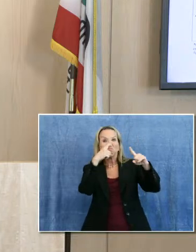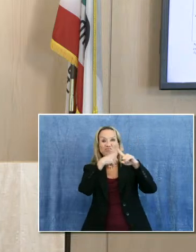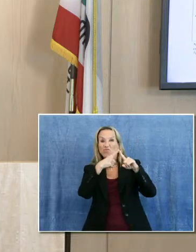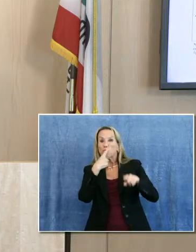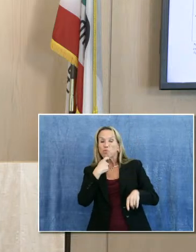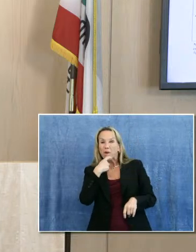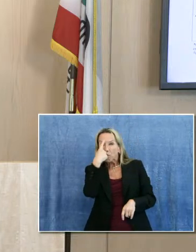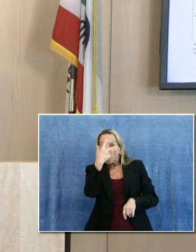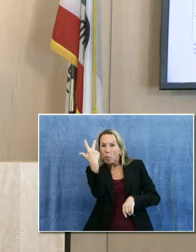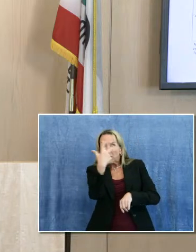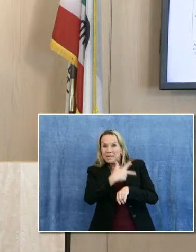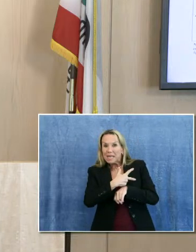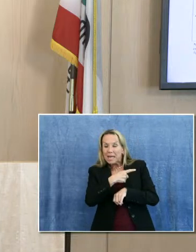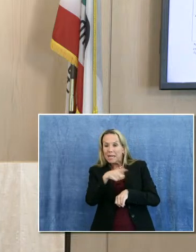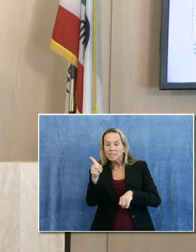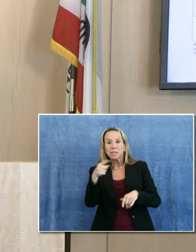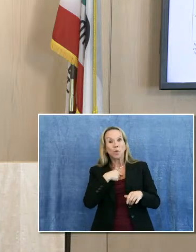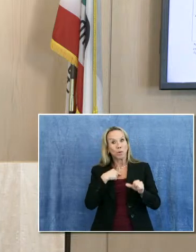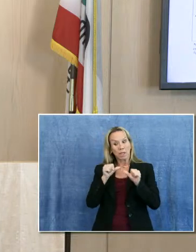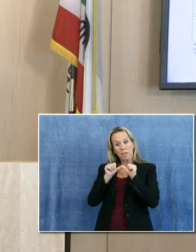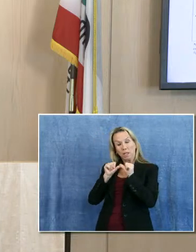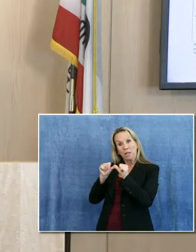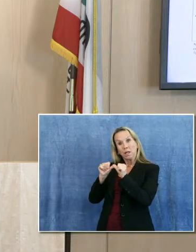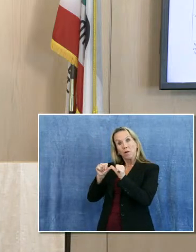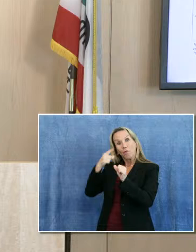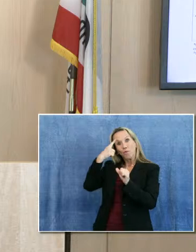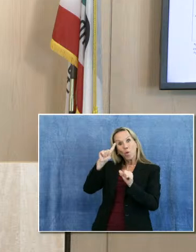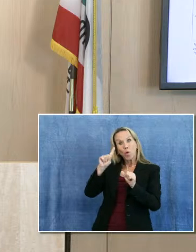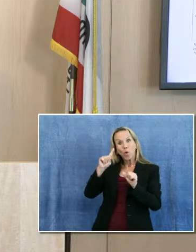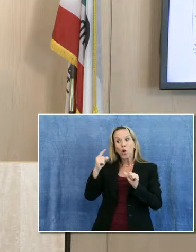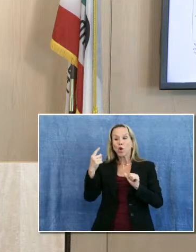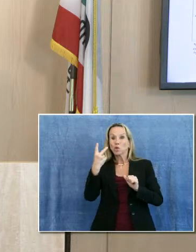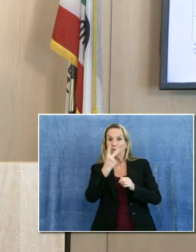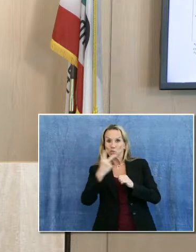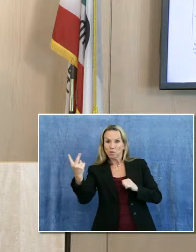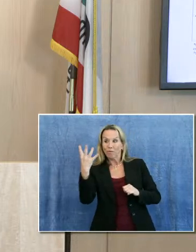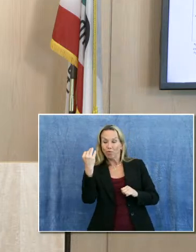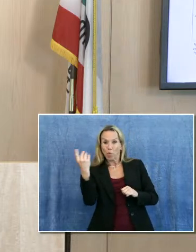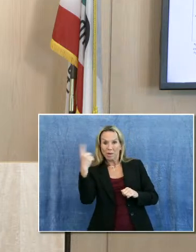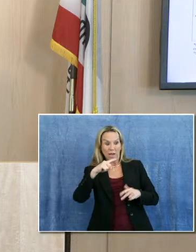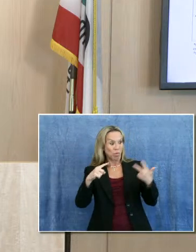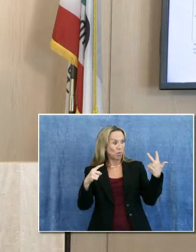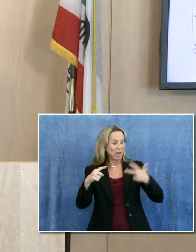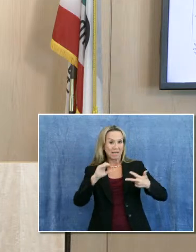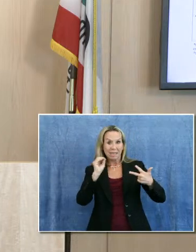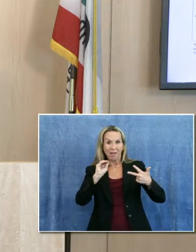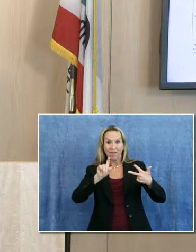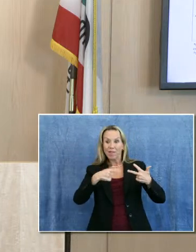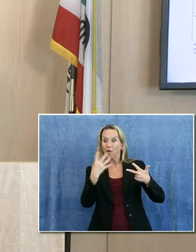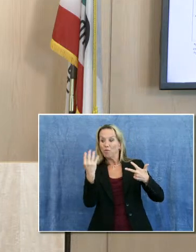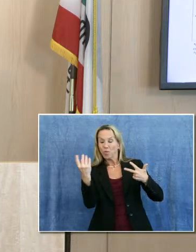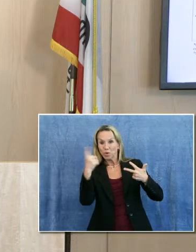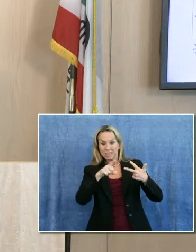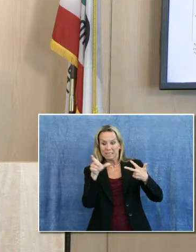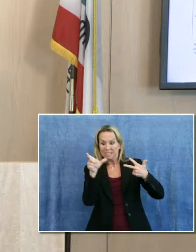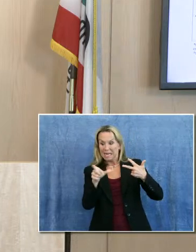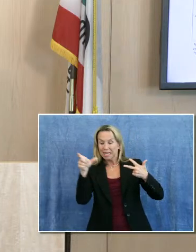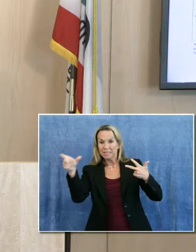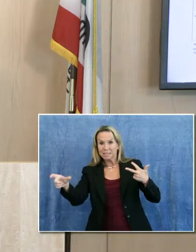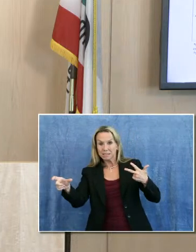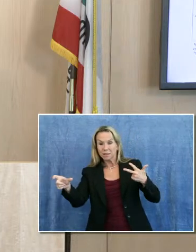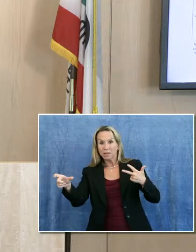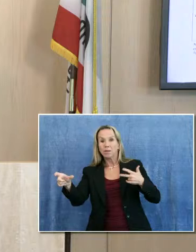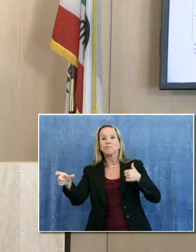have to continue to show a normal case rate for an additional 14 days, and on the 15th day,